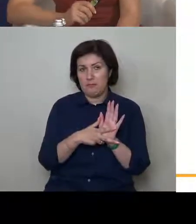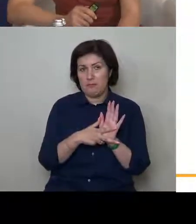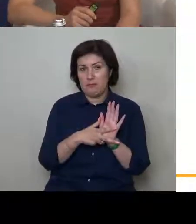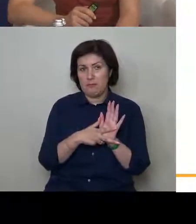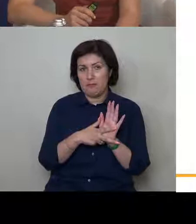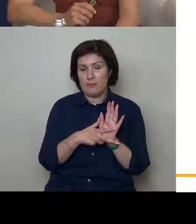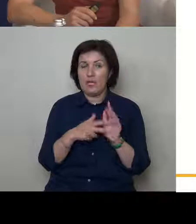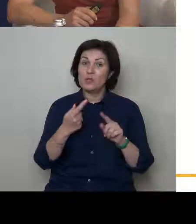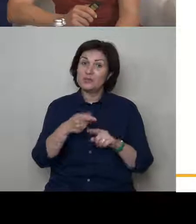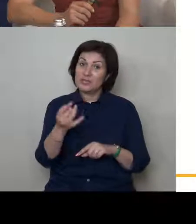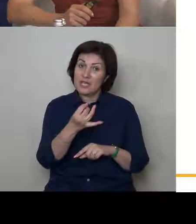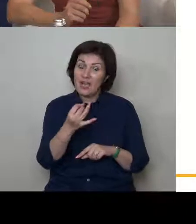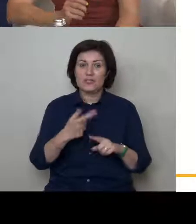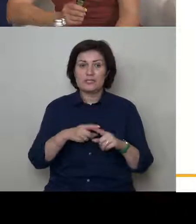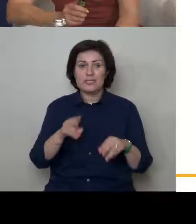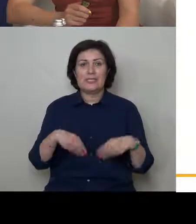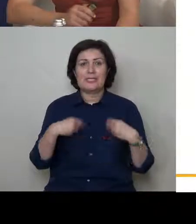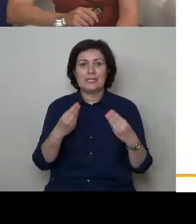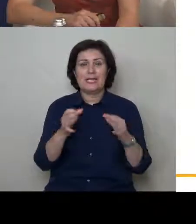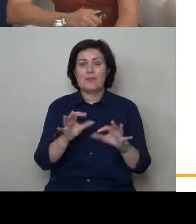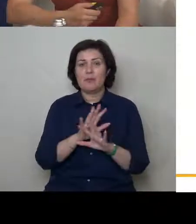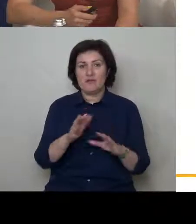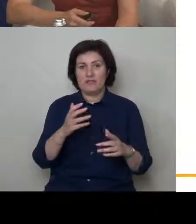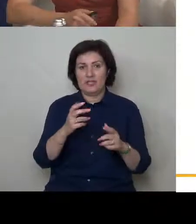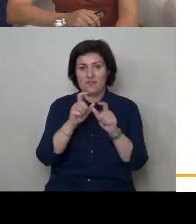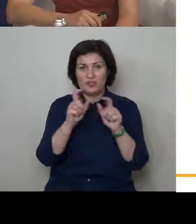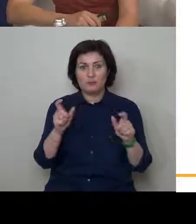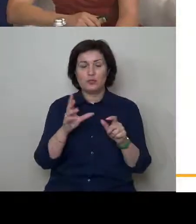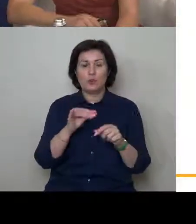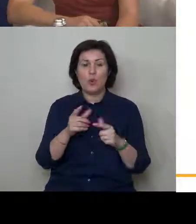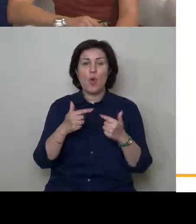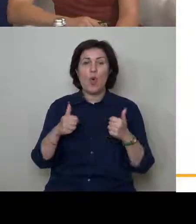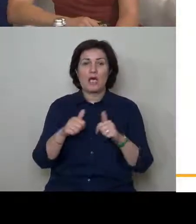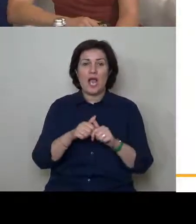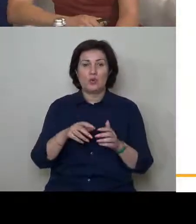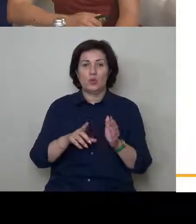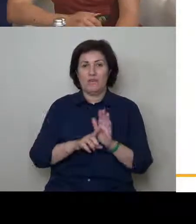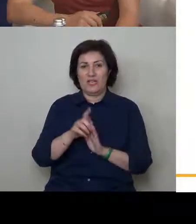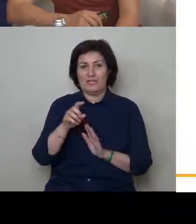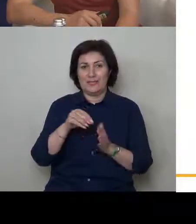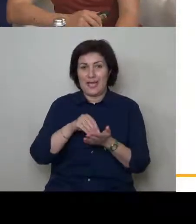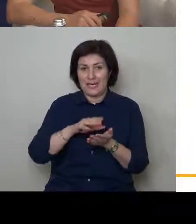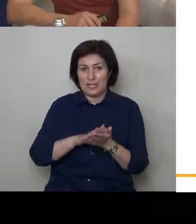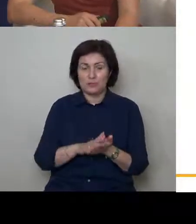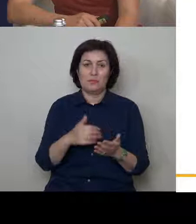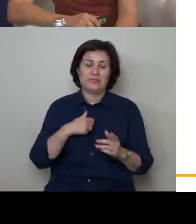Article 158, well, this is interesting because this is providing